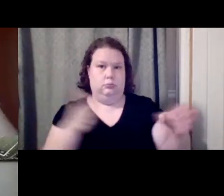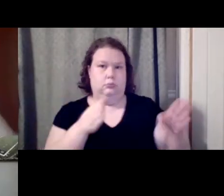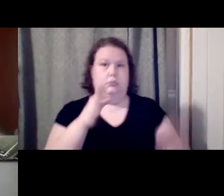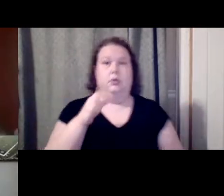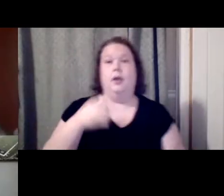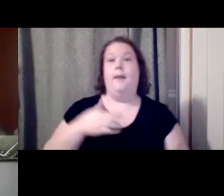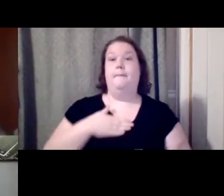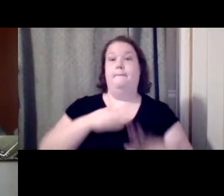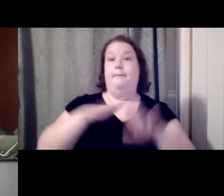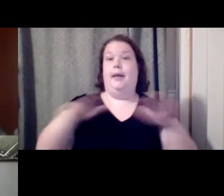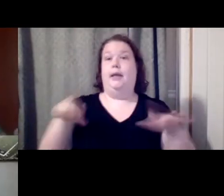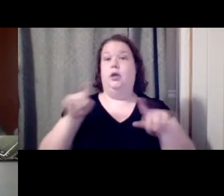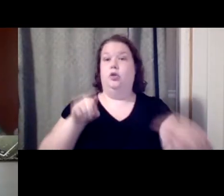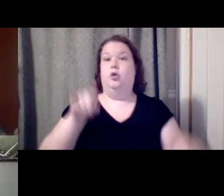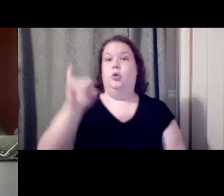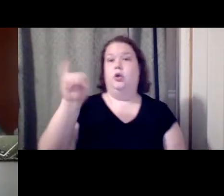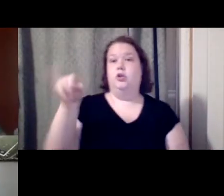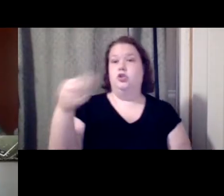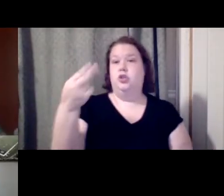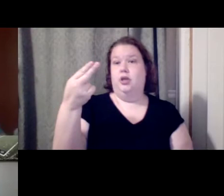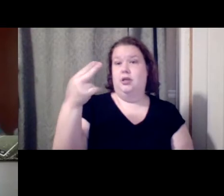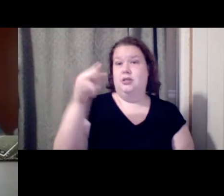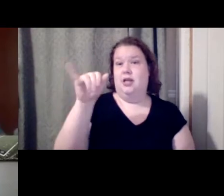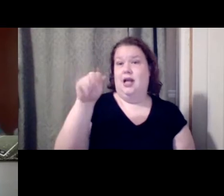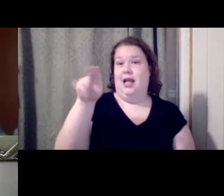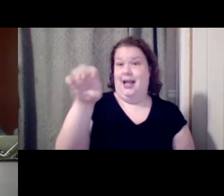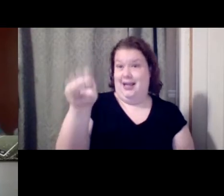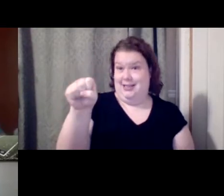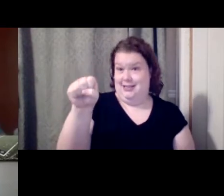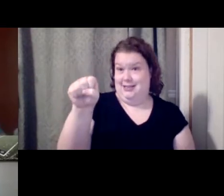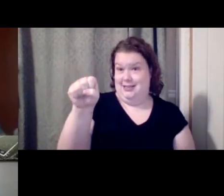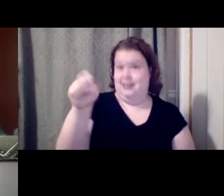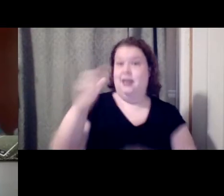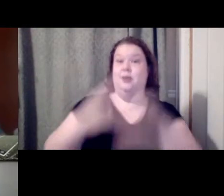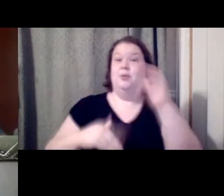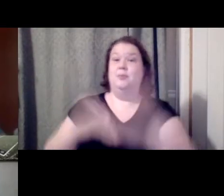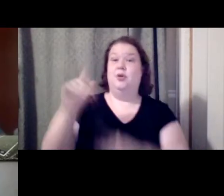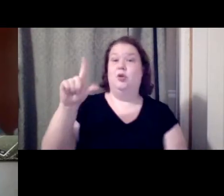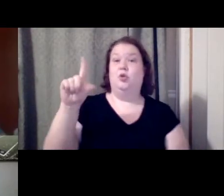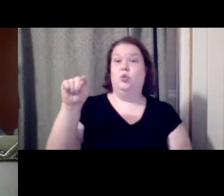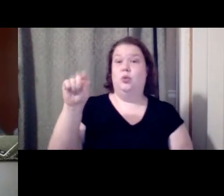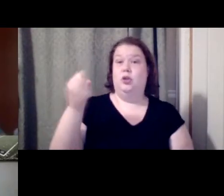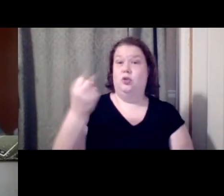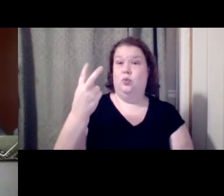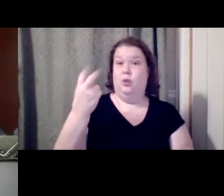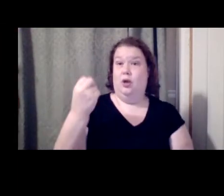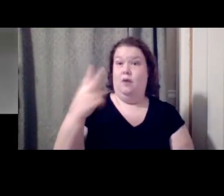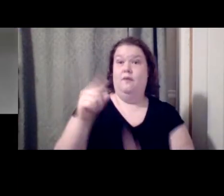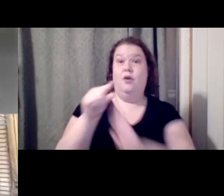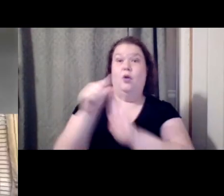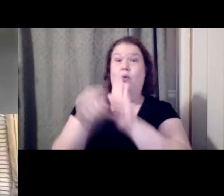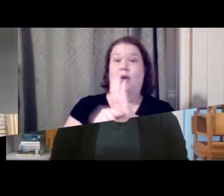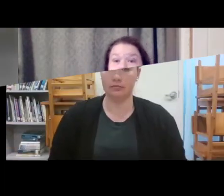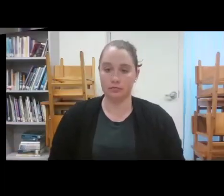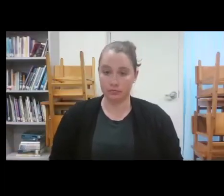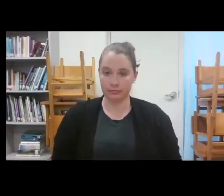rebuilt in 2012, and it has an F rating. The facilities did not necessarily.